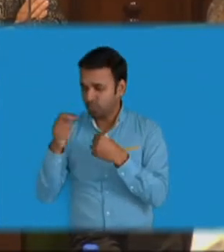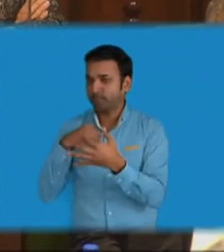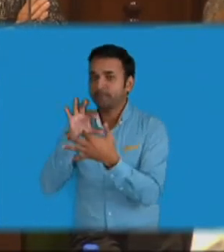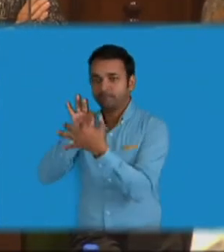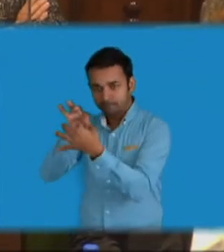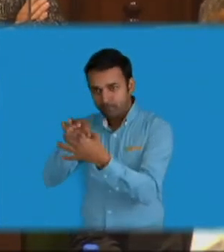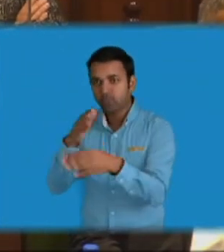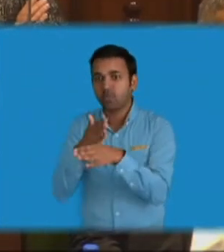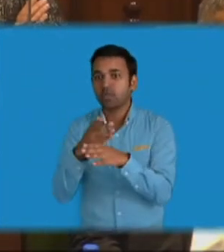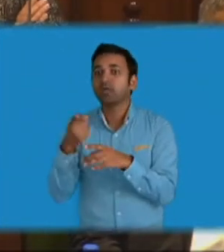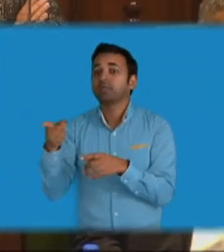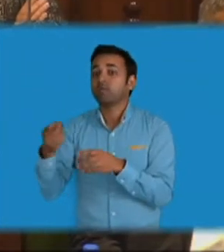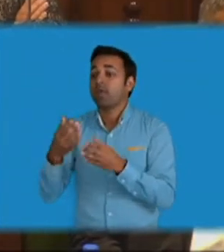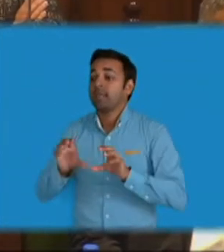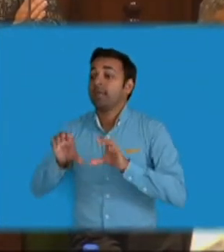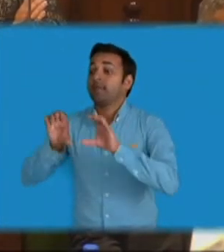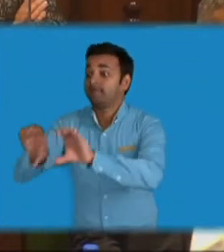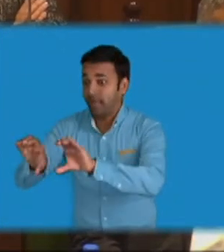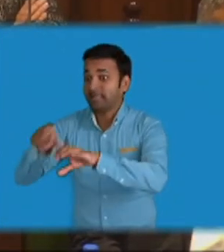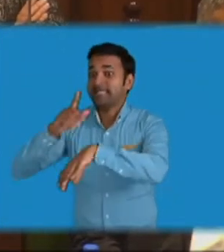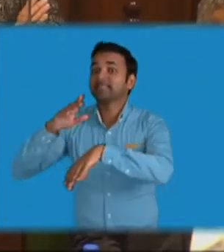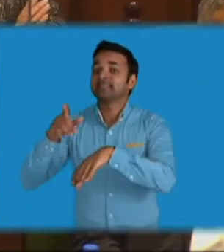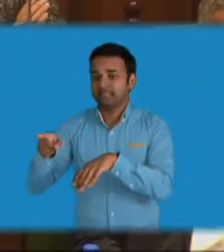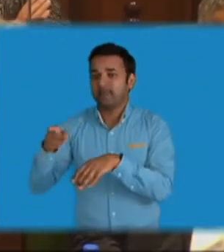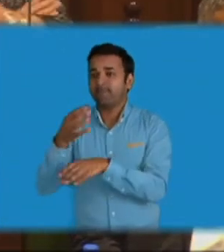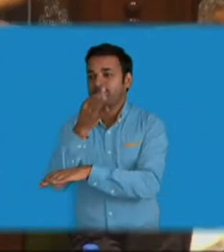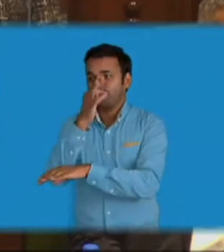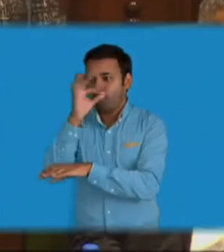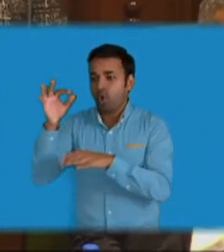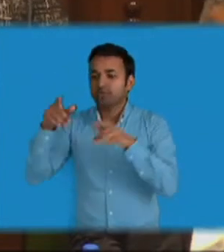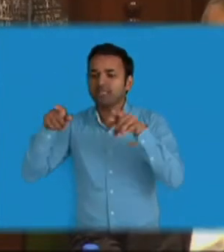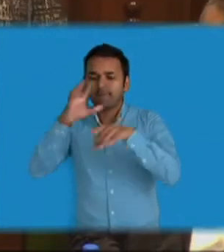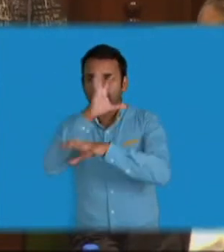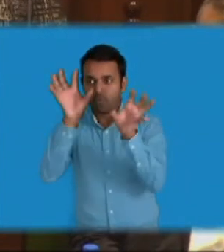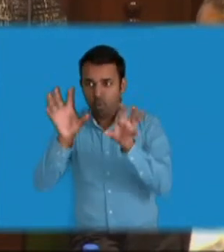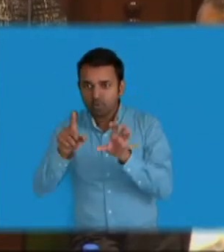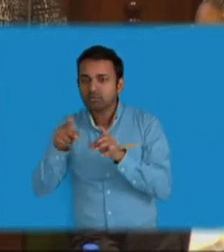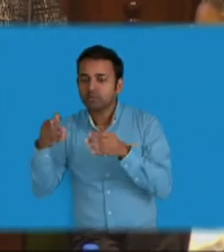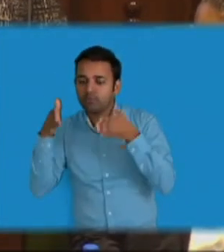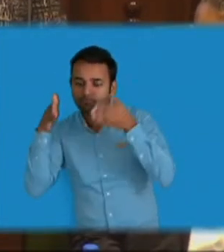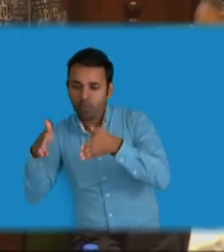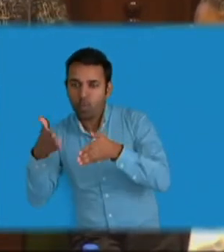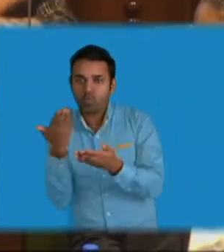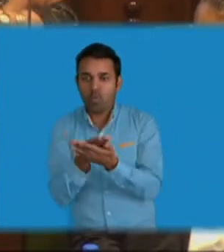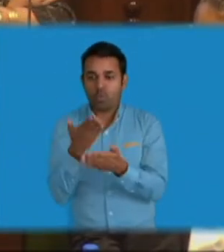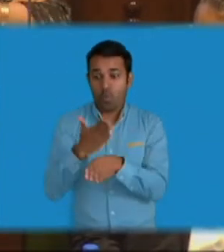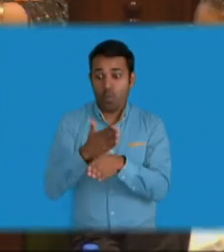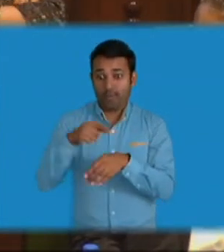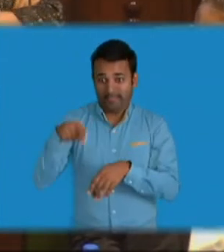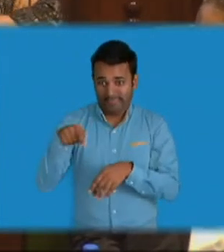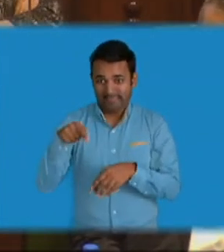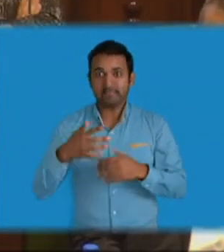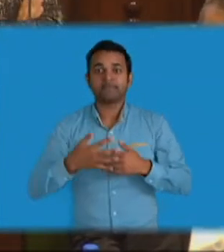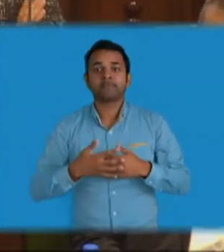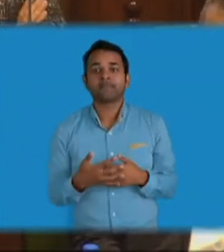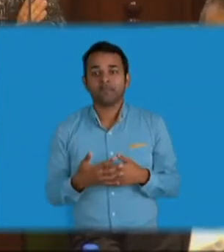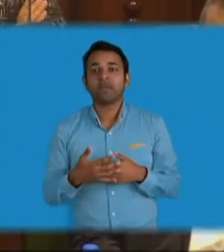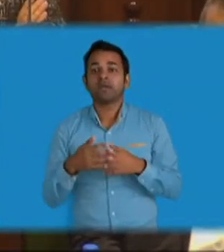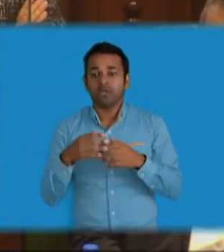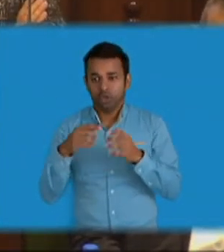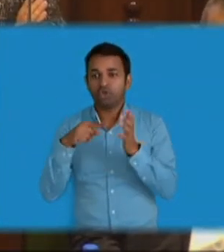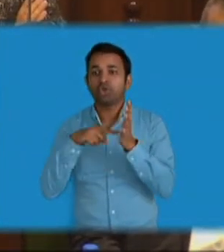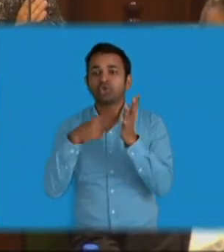businesses. My ministry is currently consulting Fiji Forest Industry, Walambasonga Tropic Board, Waingele